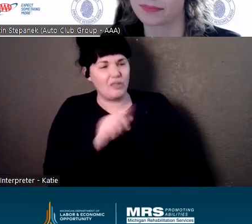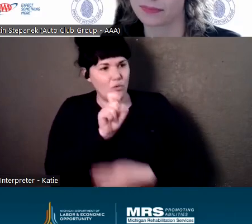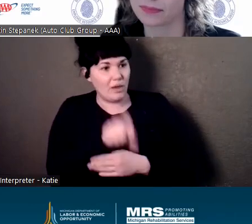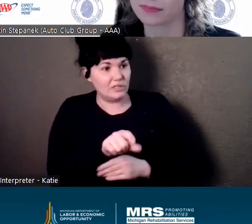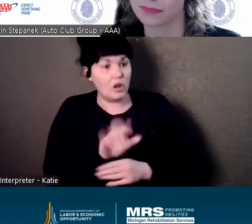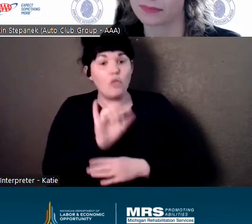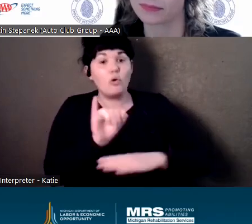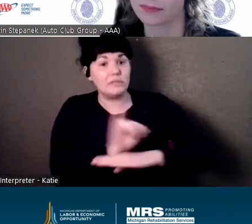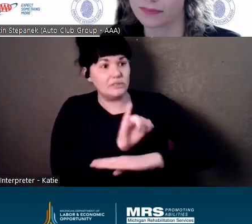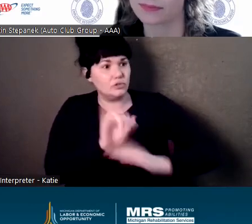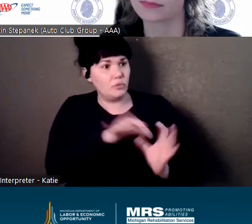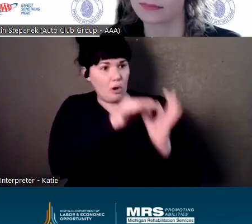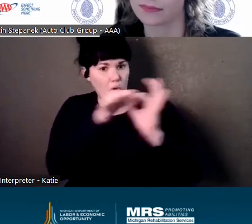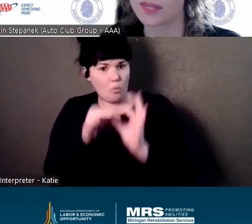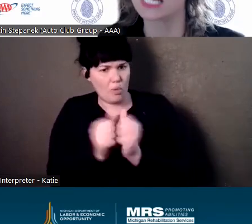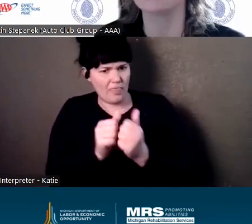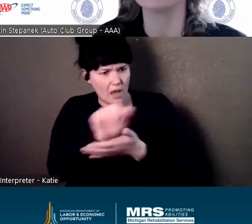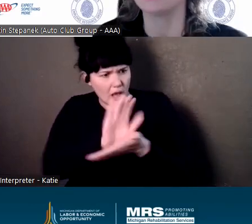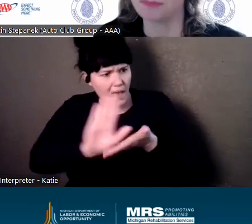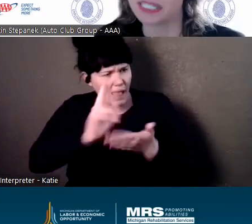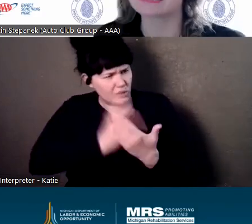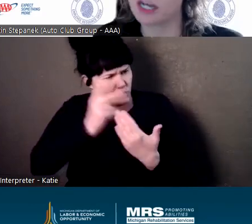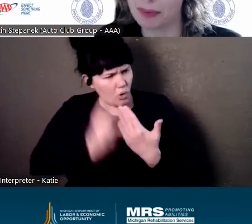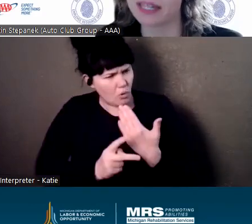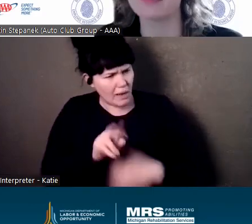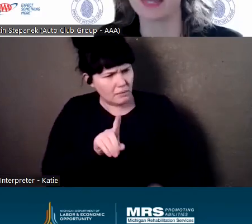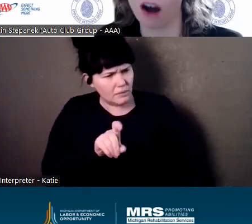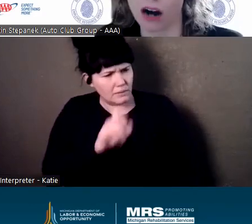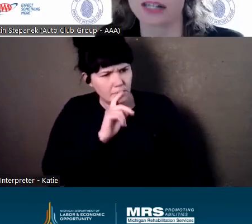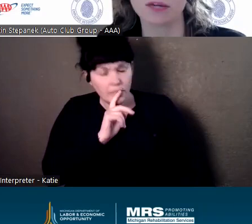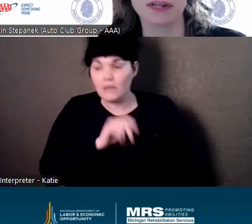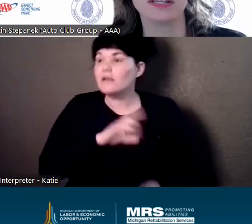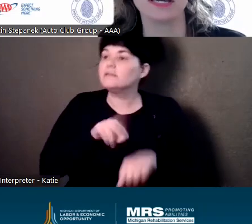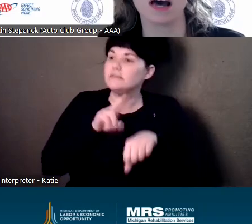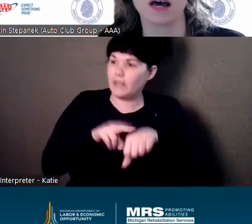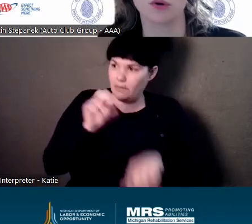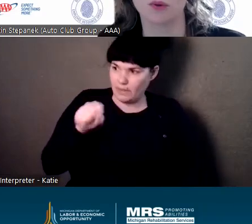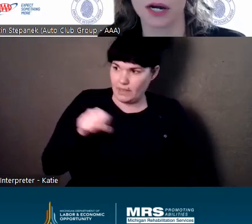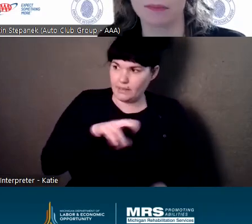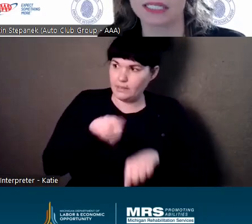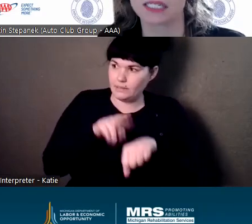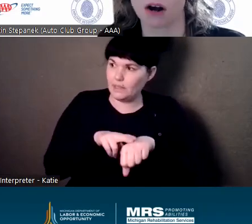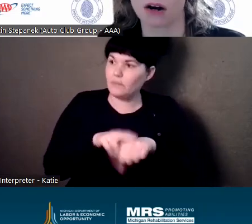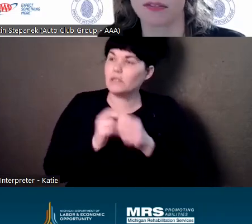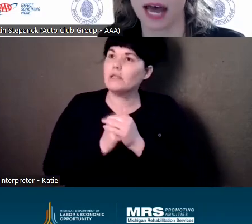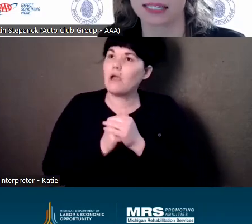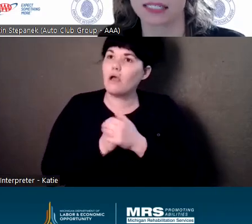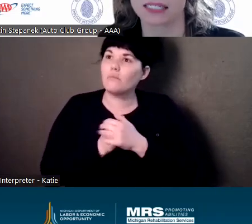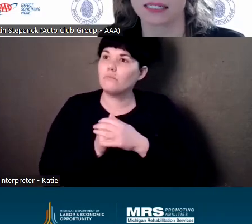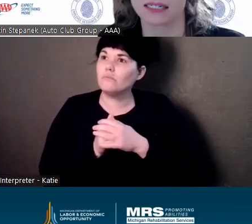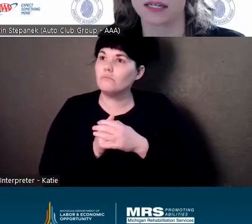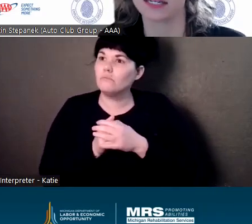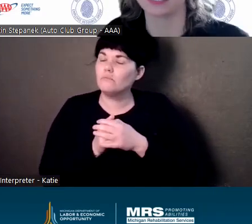with a college program, typically? Typically, they are. Typically, requirements are